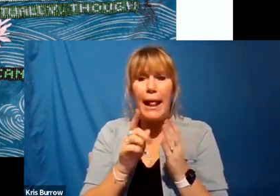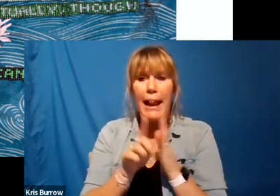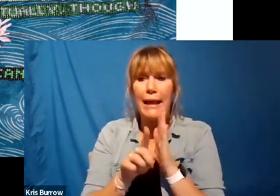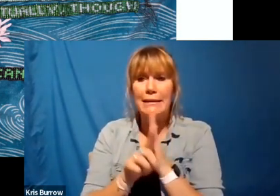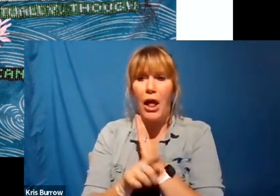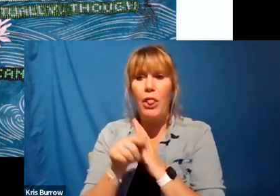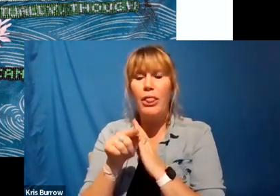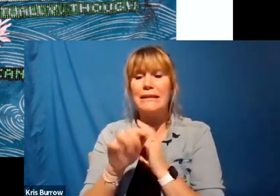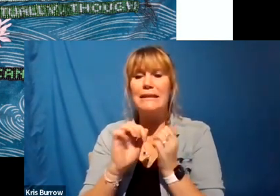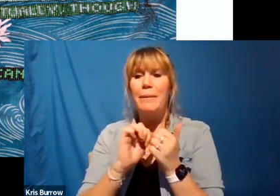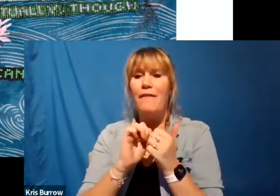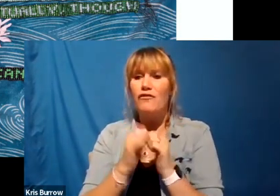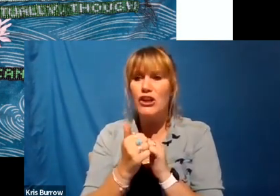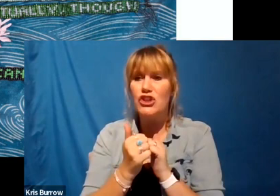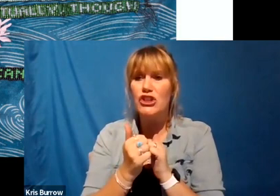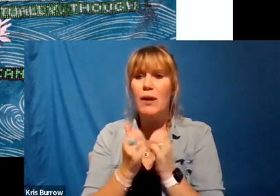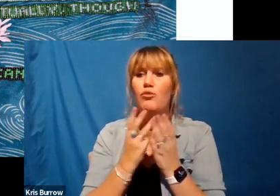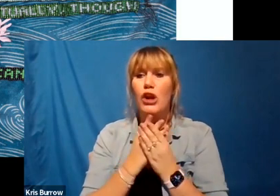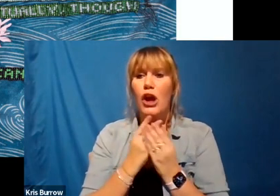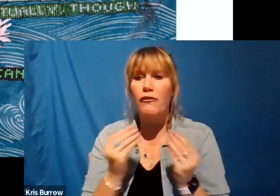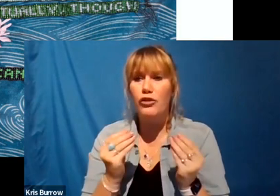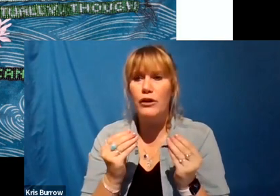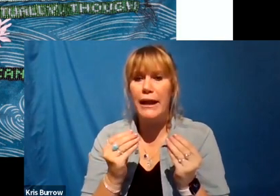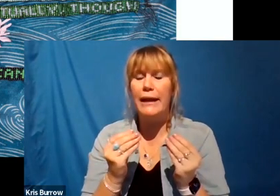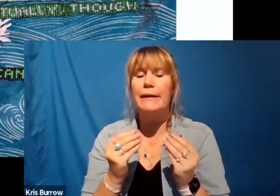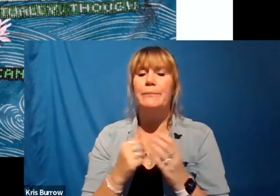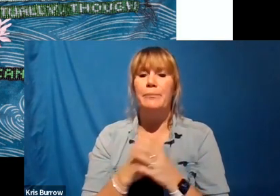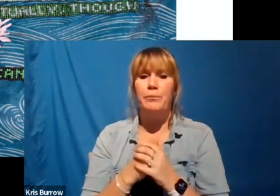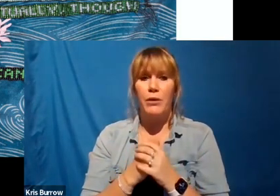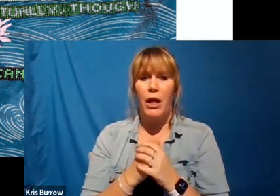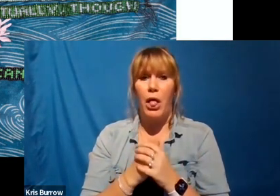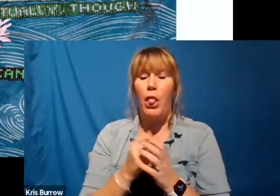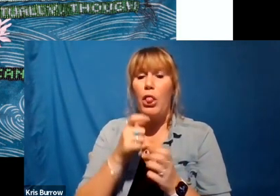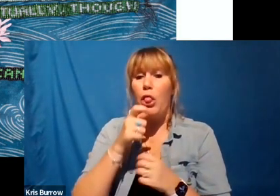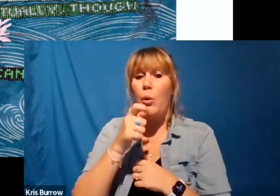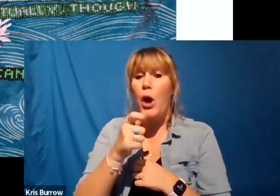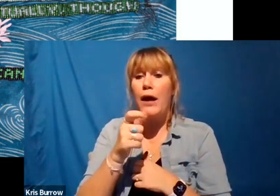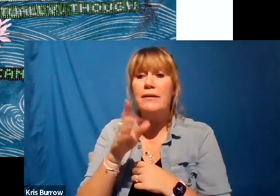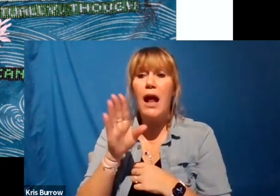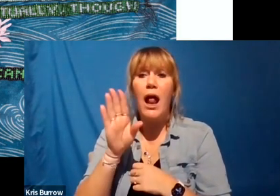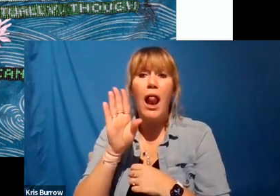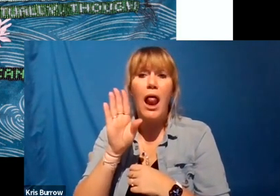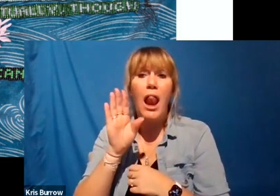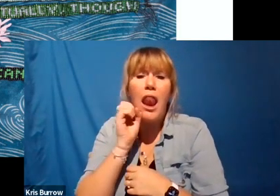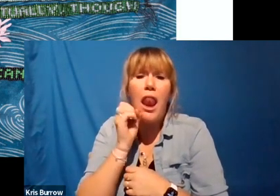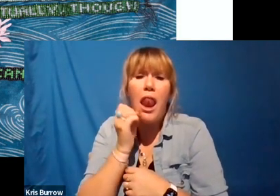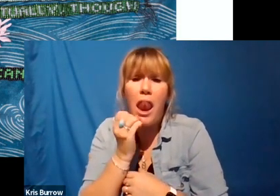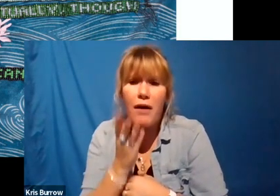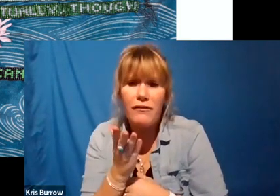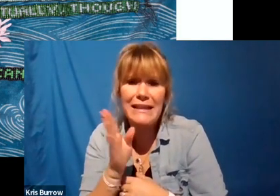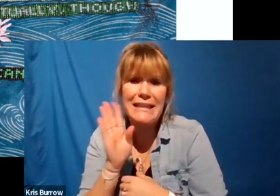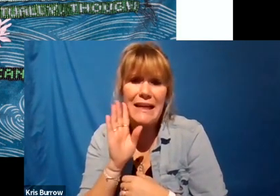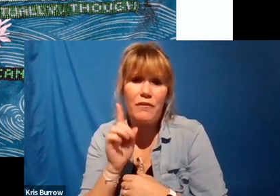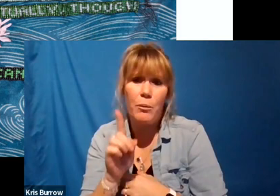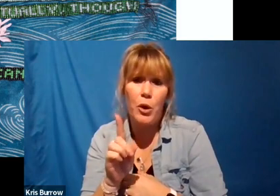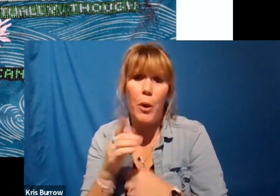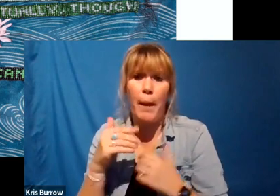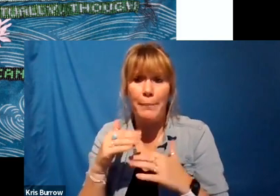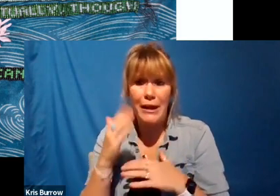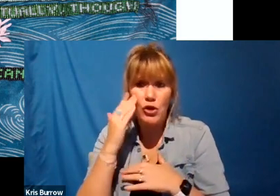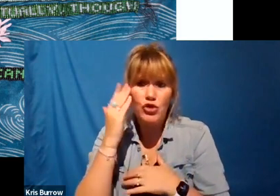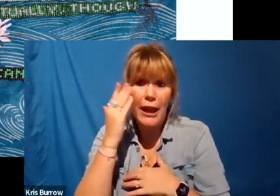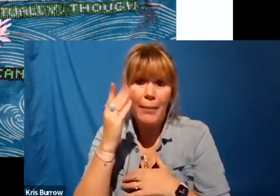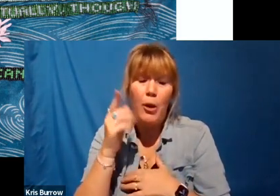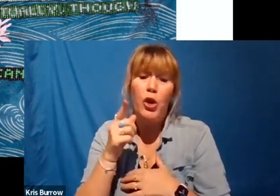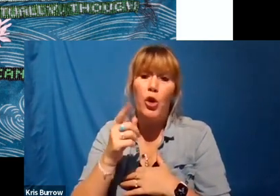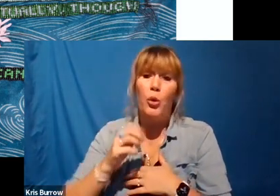dreams. The words, lovely to hear from you, even had a dream about you. You are in the Highlands, and